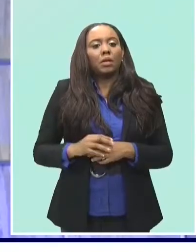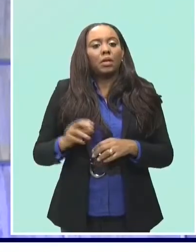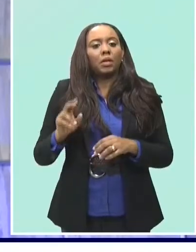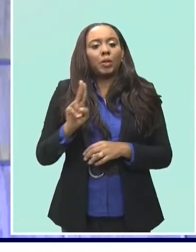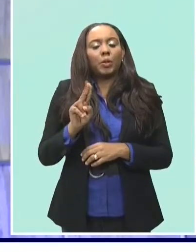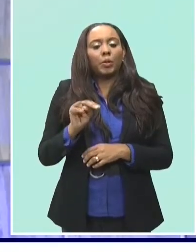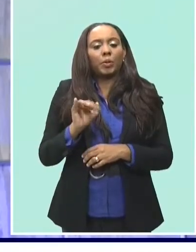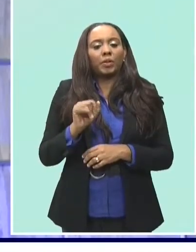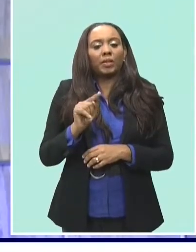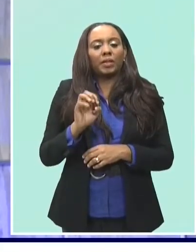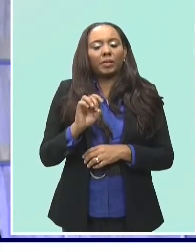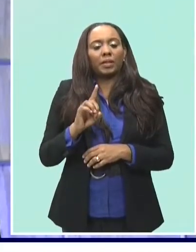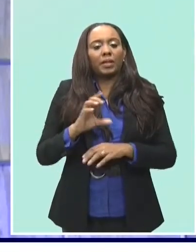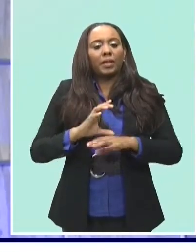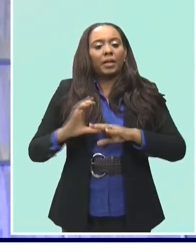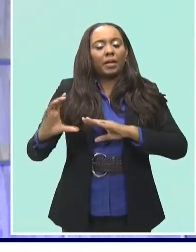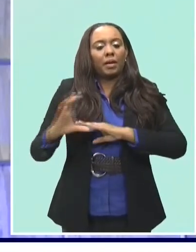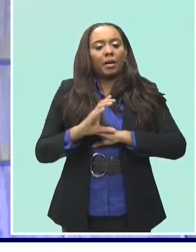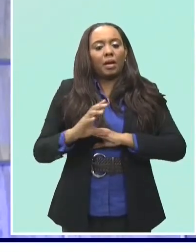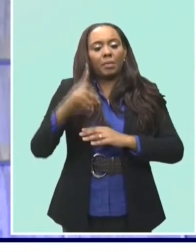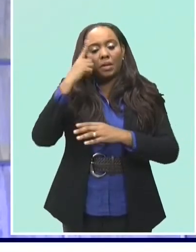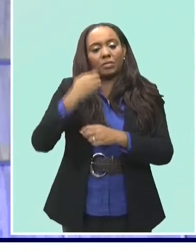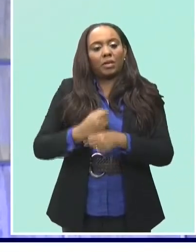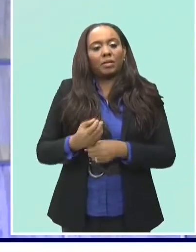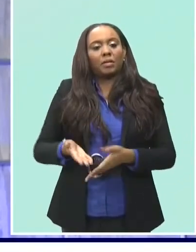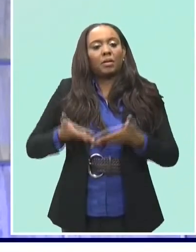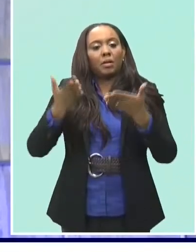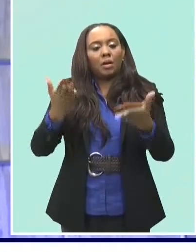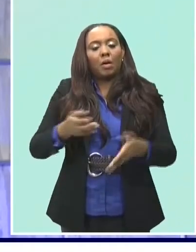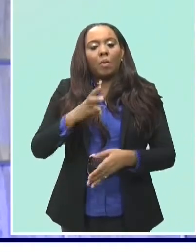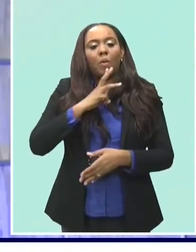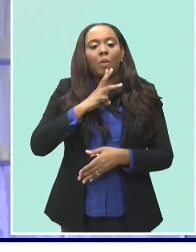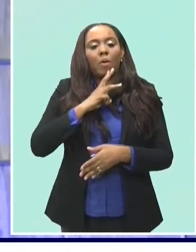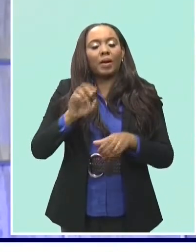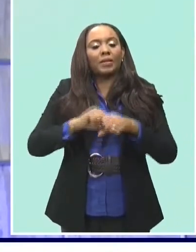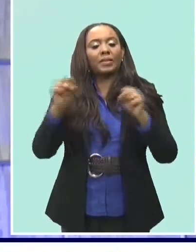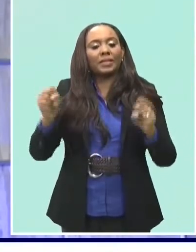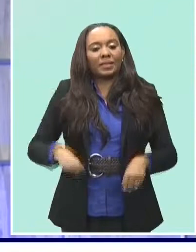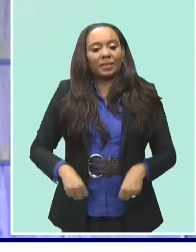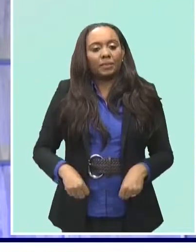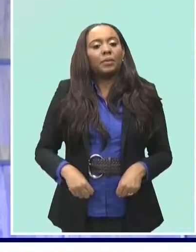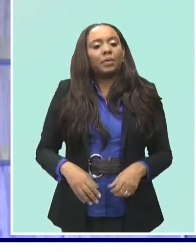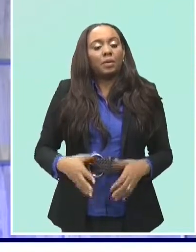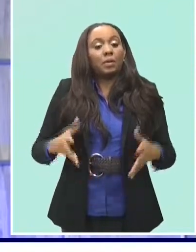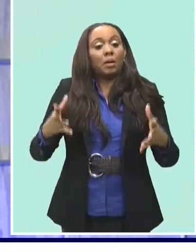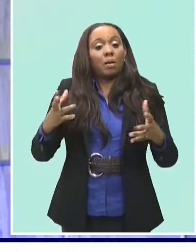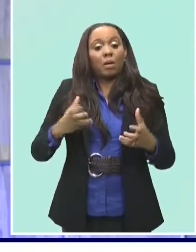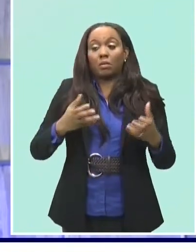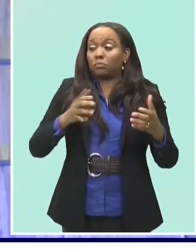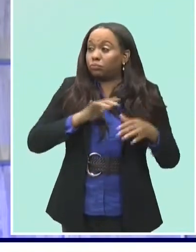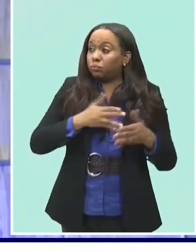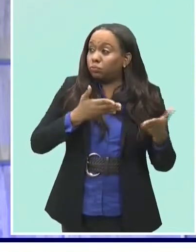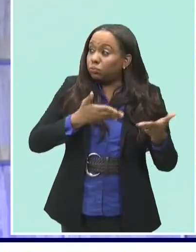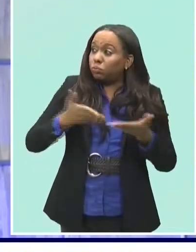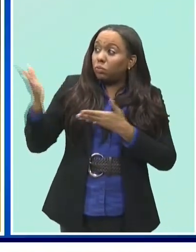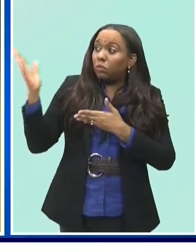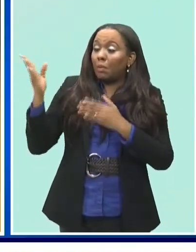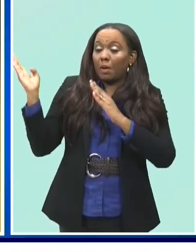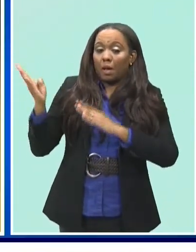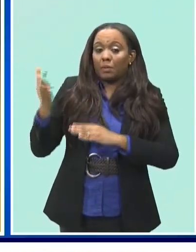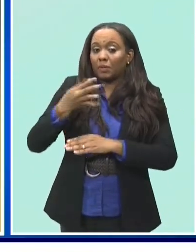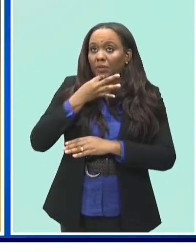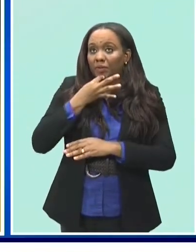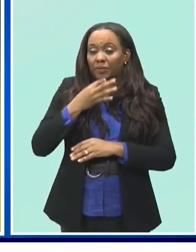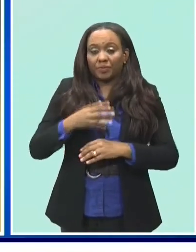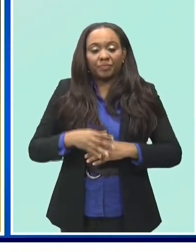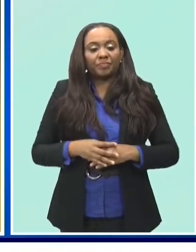water filtration systems. Founder Jenny Trehane is moving to have the systems on the ground in Grand Bahama. Because of a